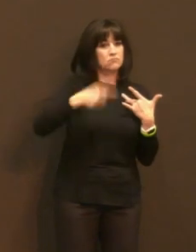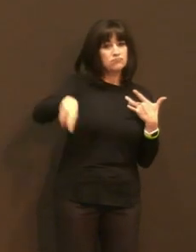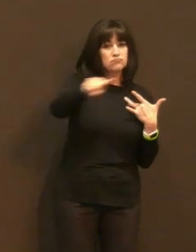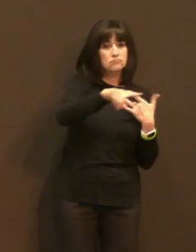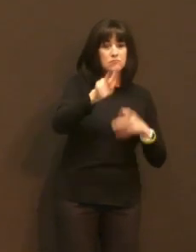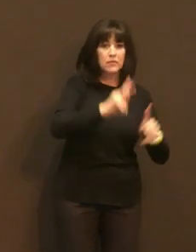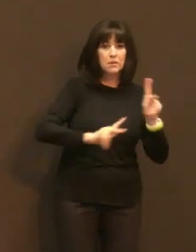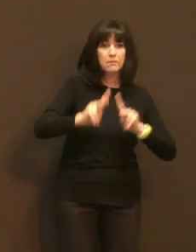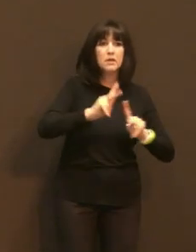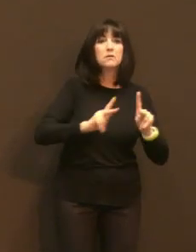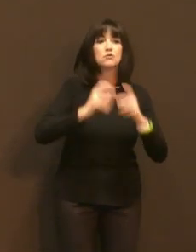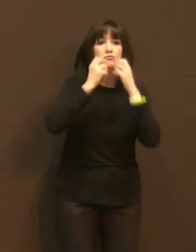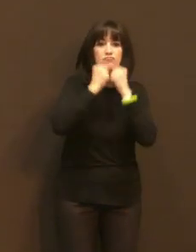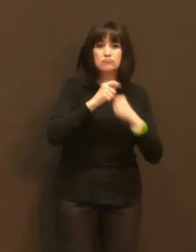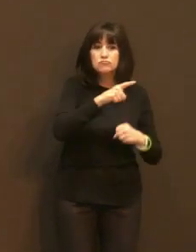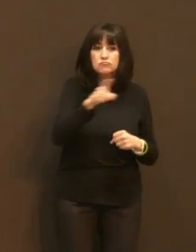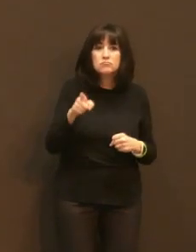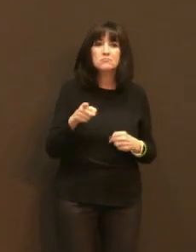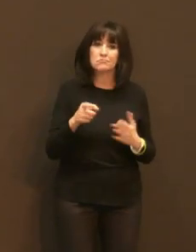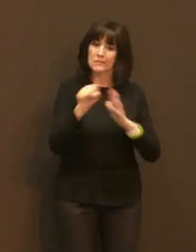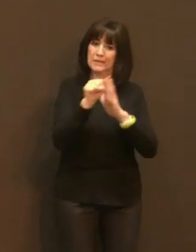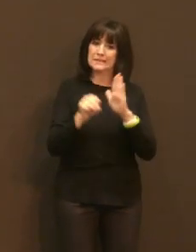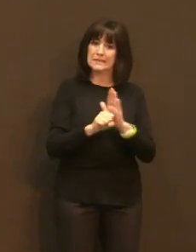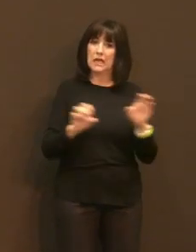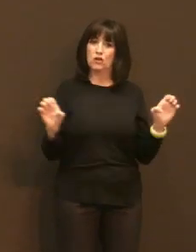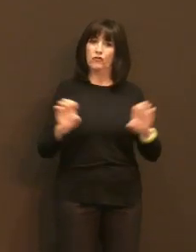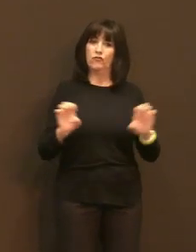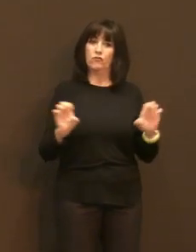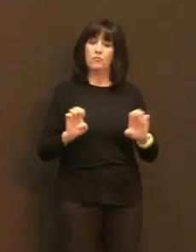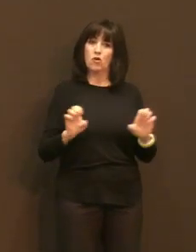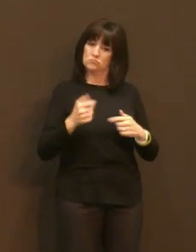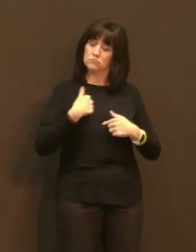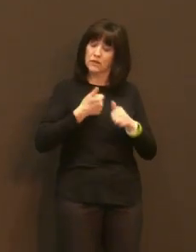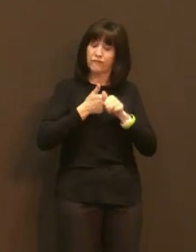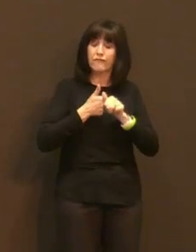the state of emergency system that we're working under.